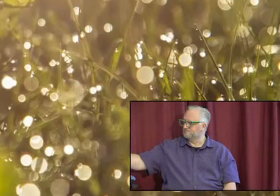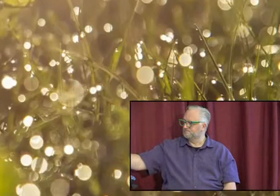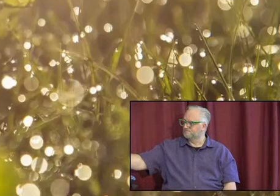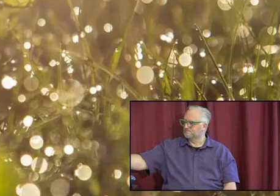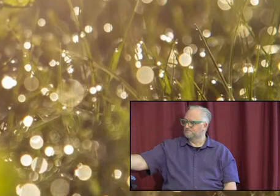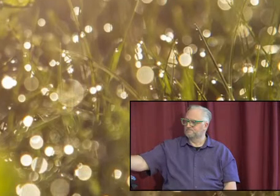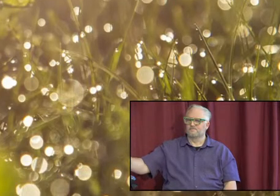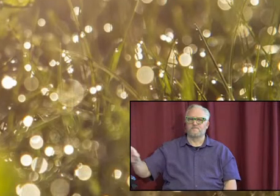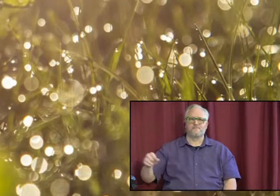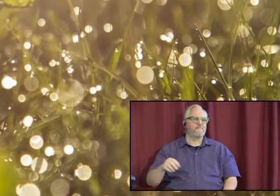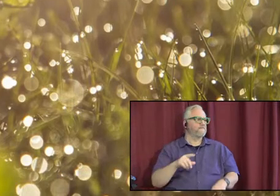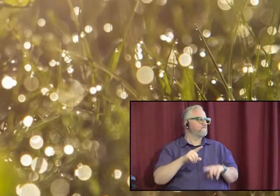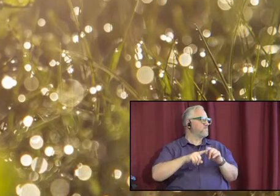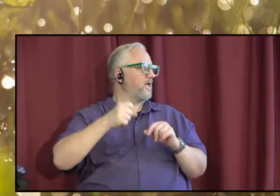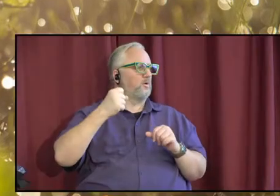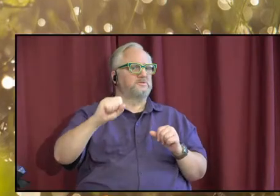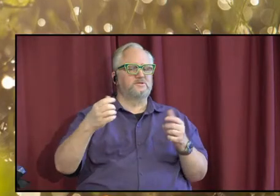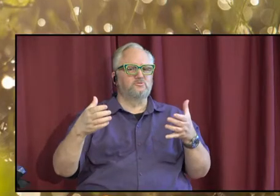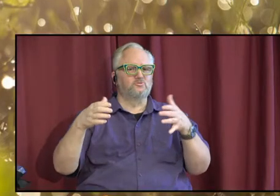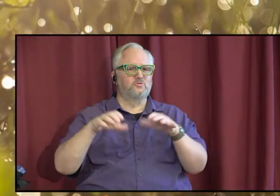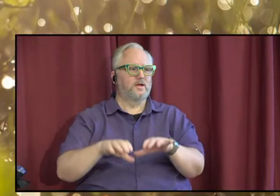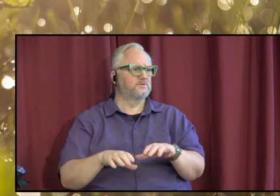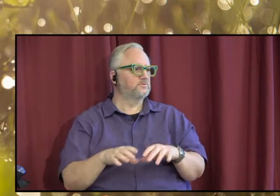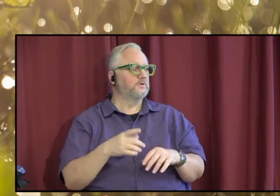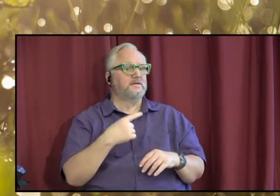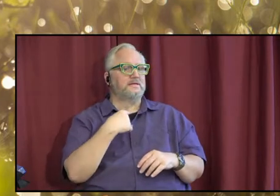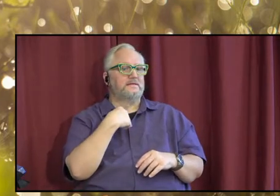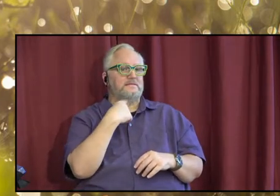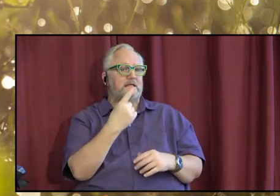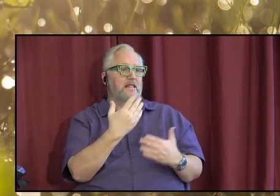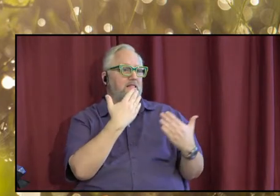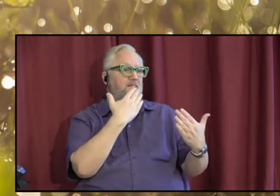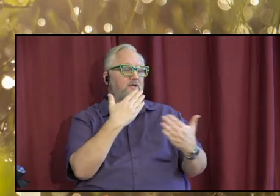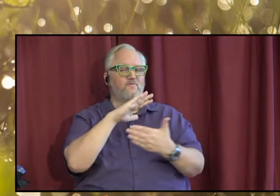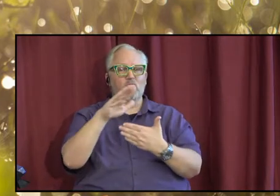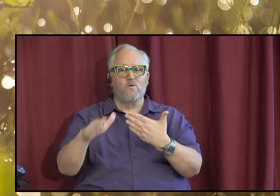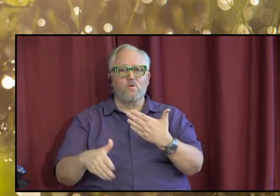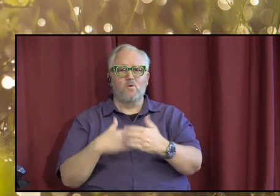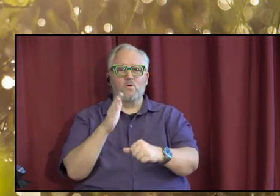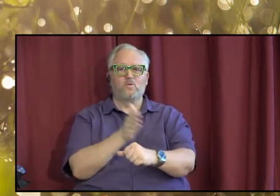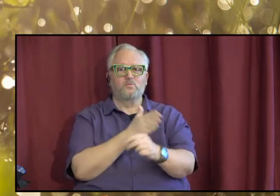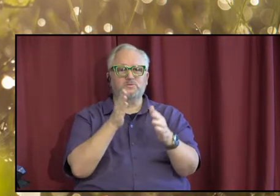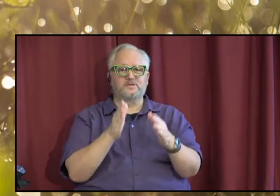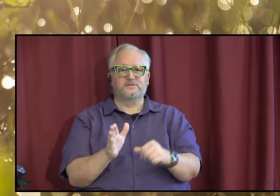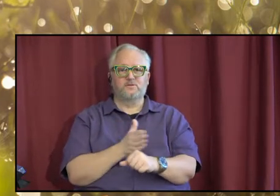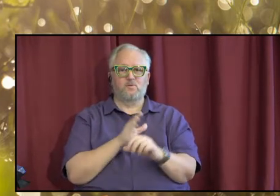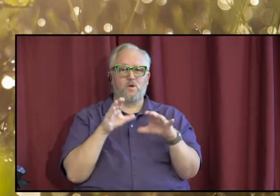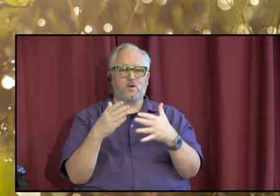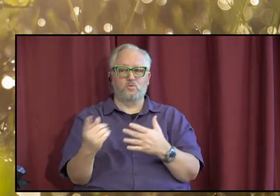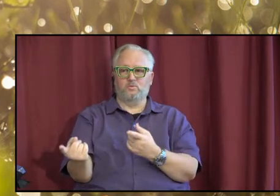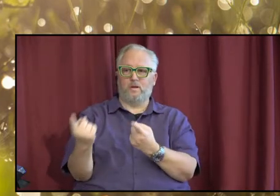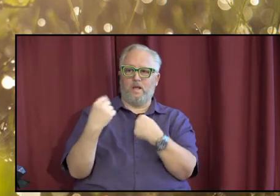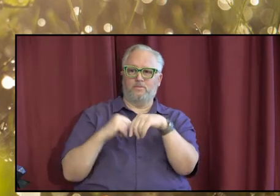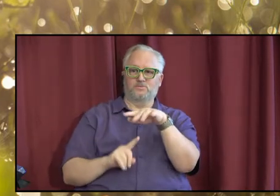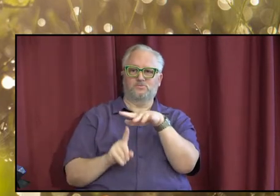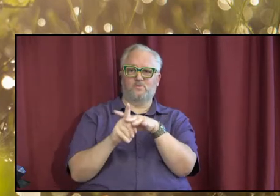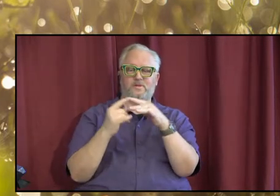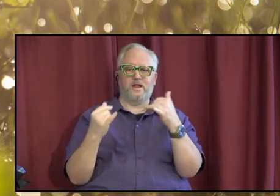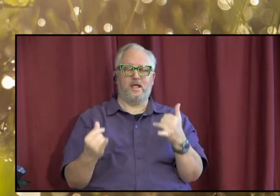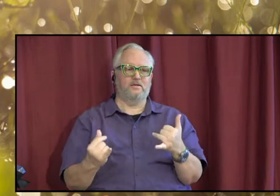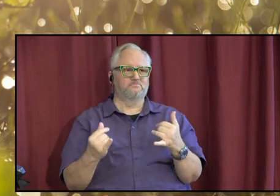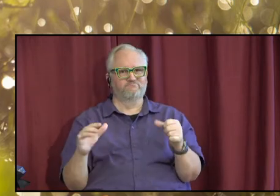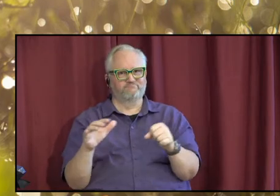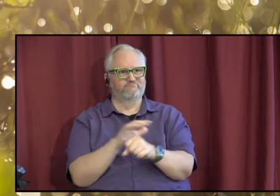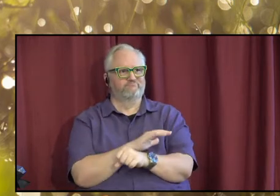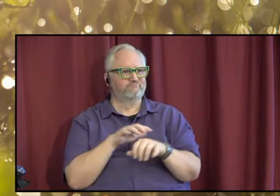But I just can't resist the chance to say thank you to all of our musicians, to our yes. choir who showed up today in force. Thank